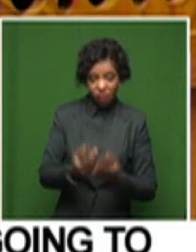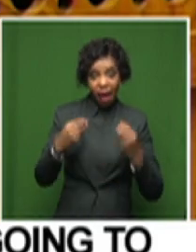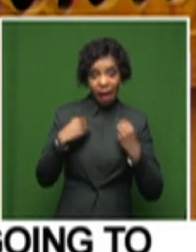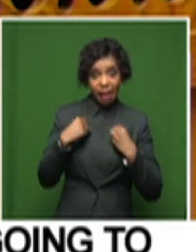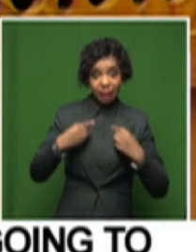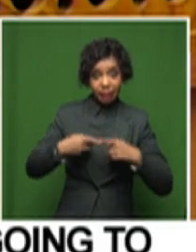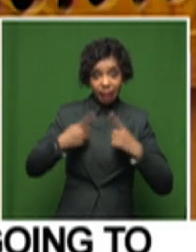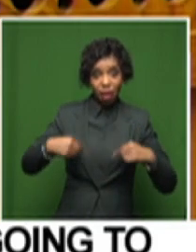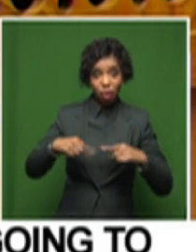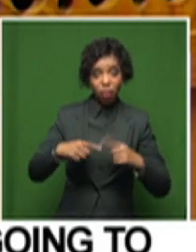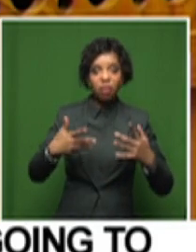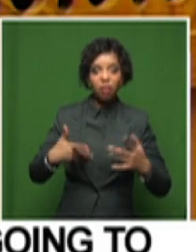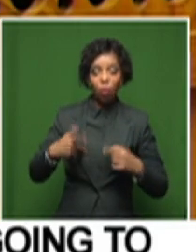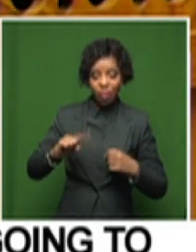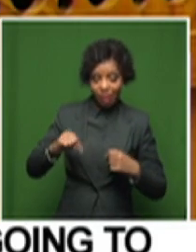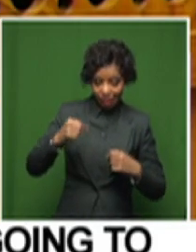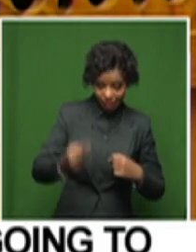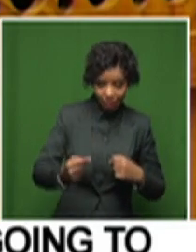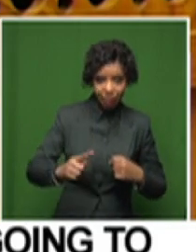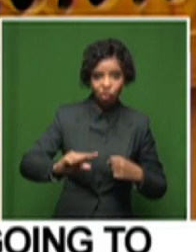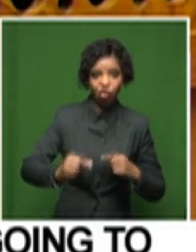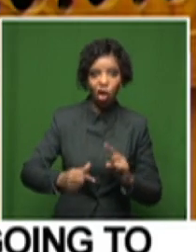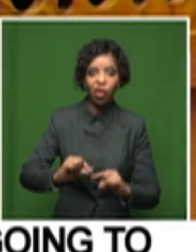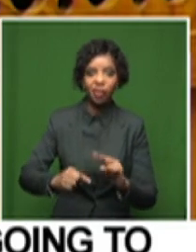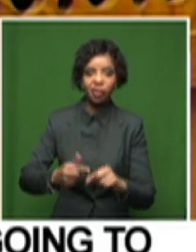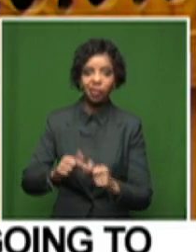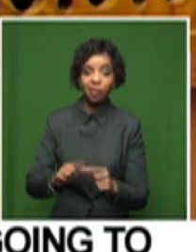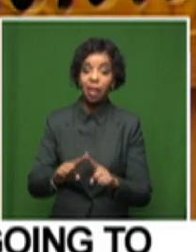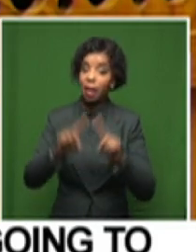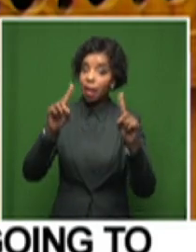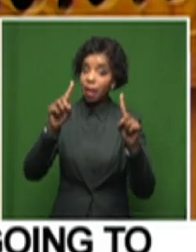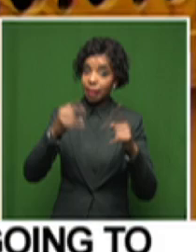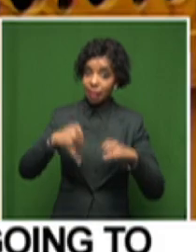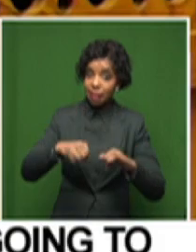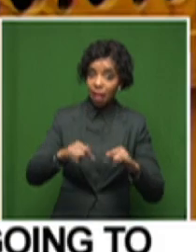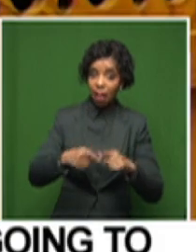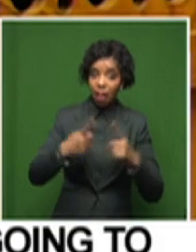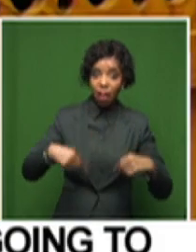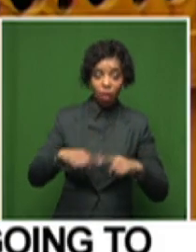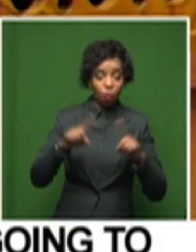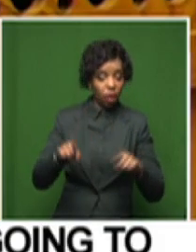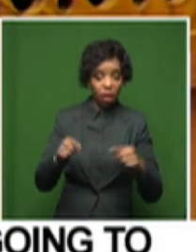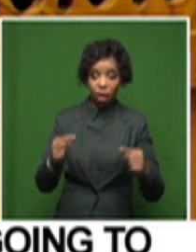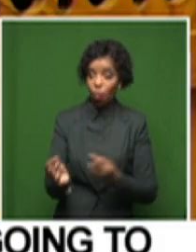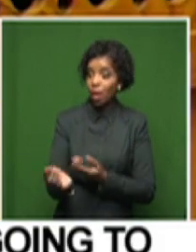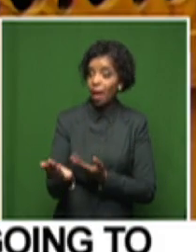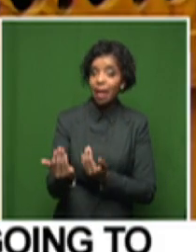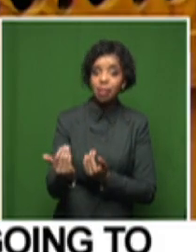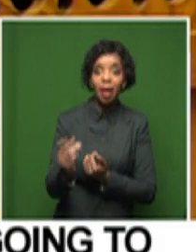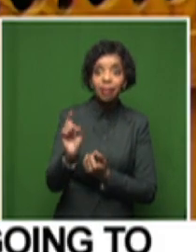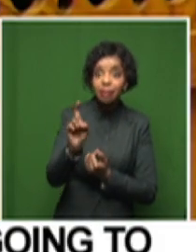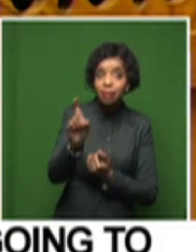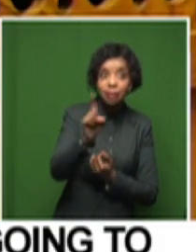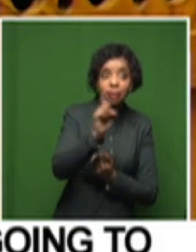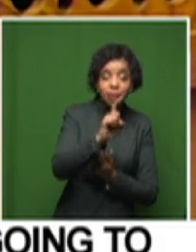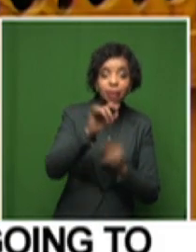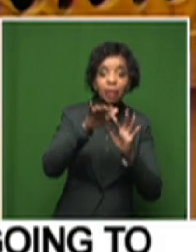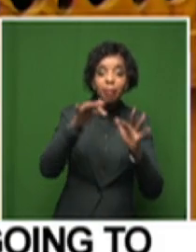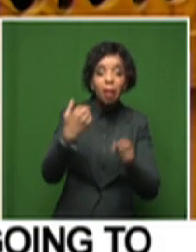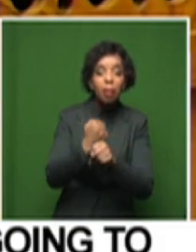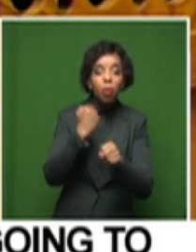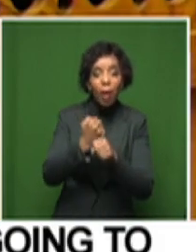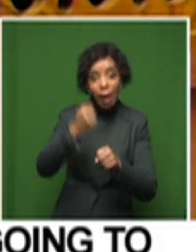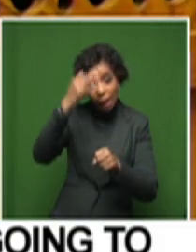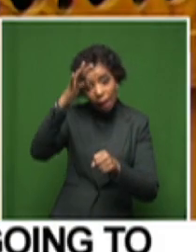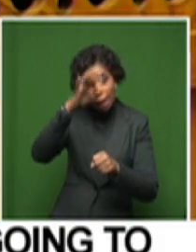Still, we cannot expect our civil service to carry the burden of